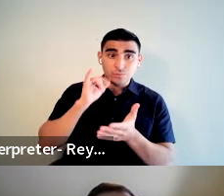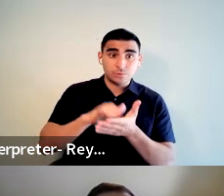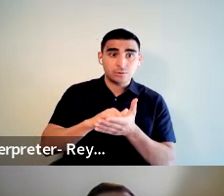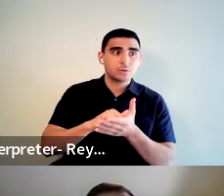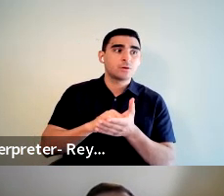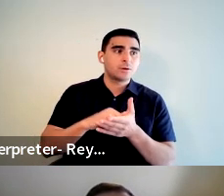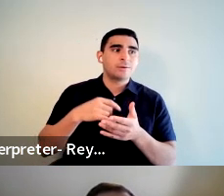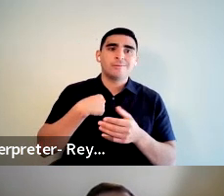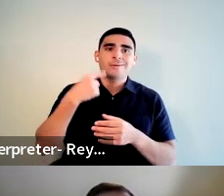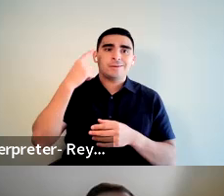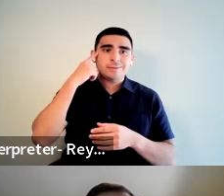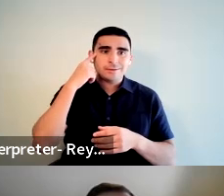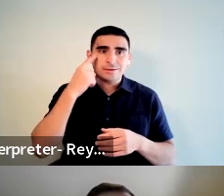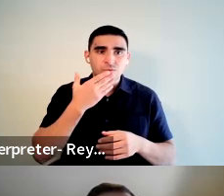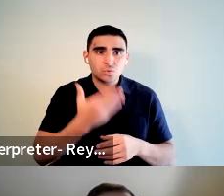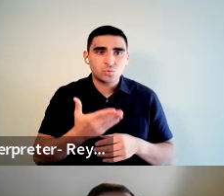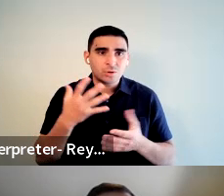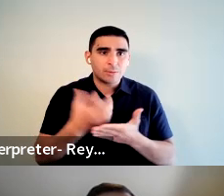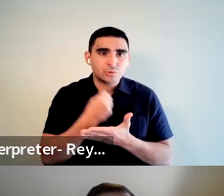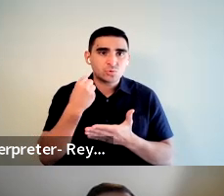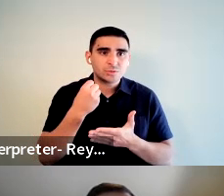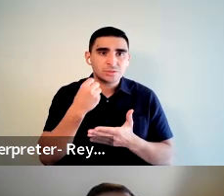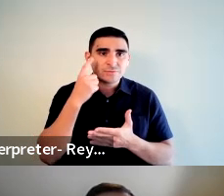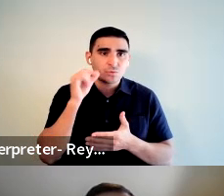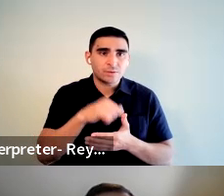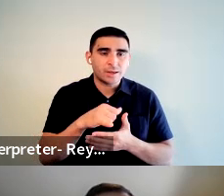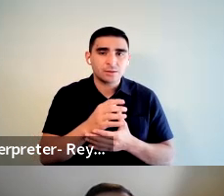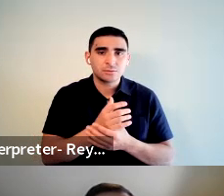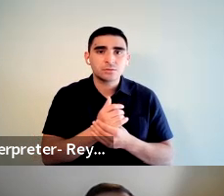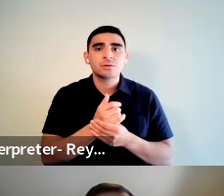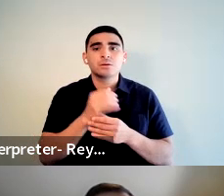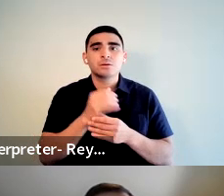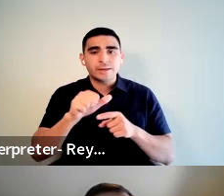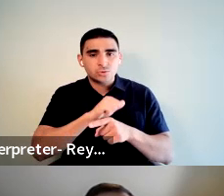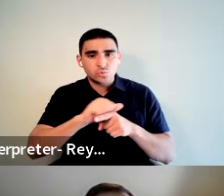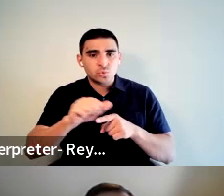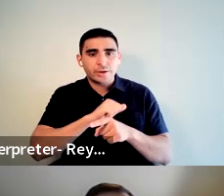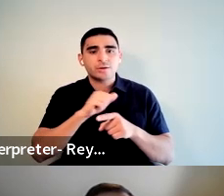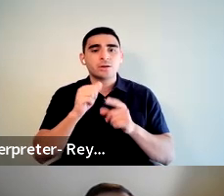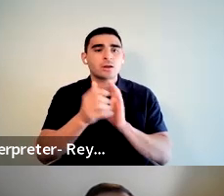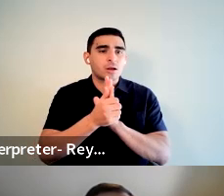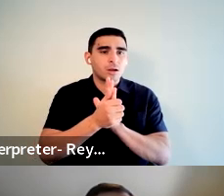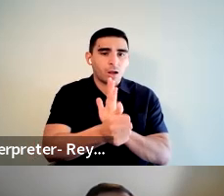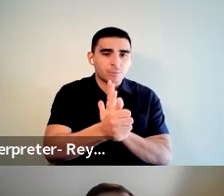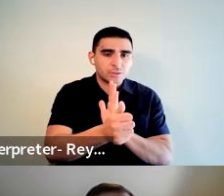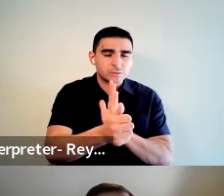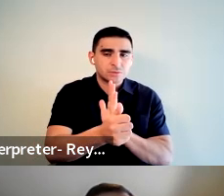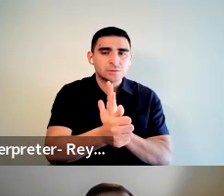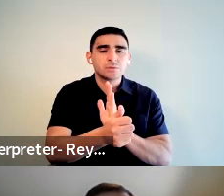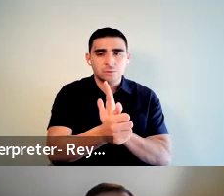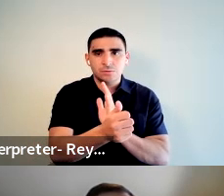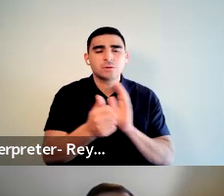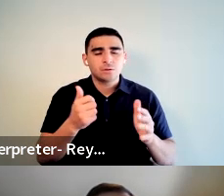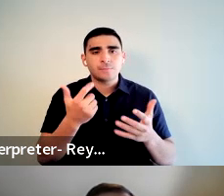I just think there's great opportunity there. I think regarding that training, just competency, like you said,